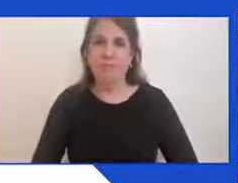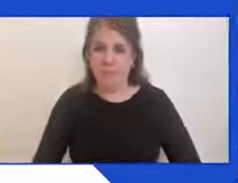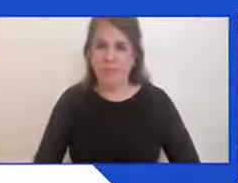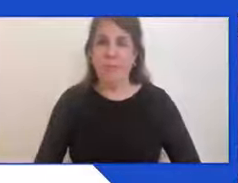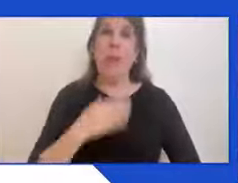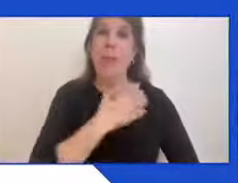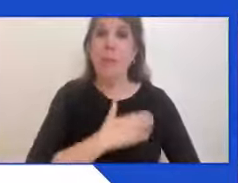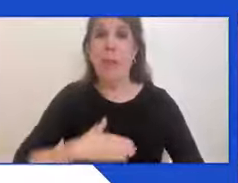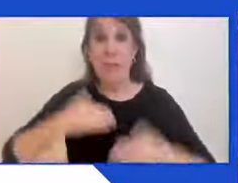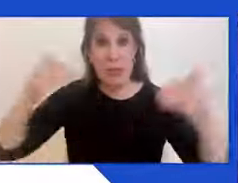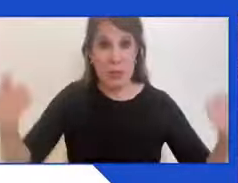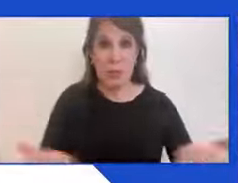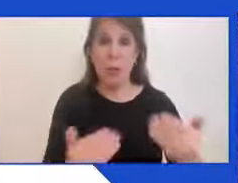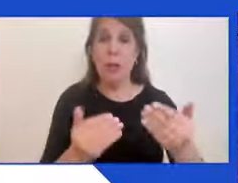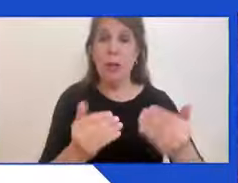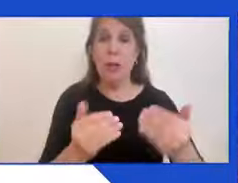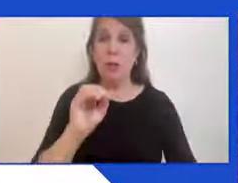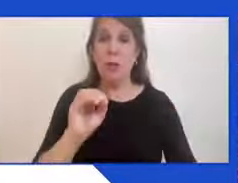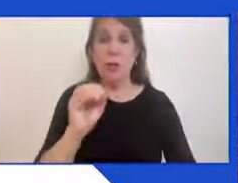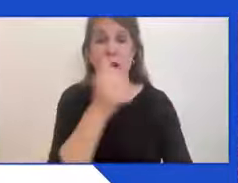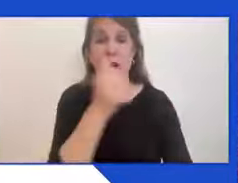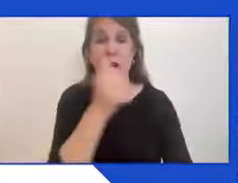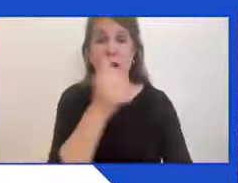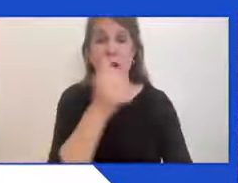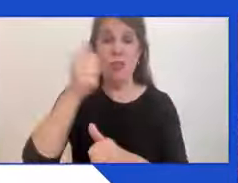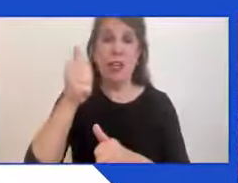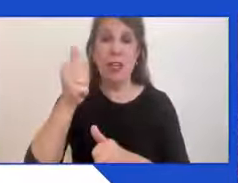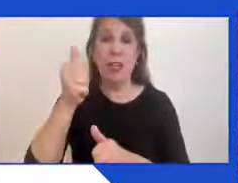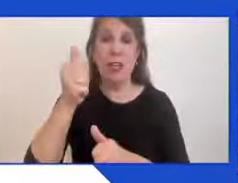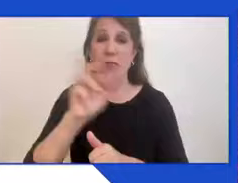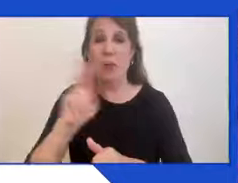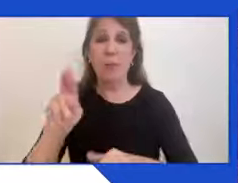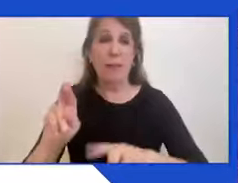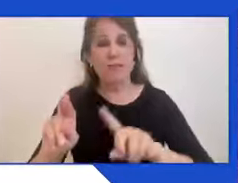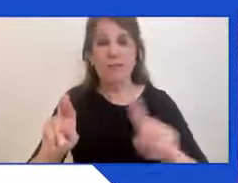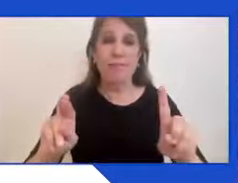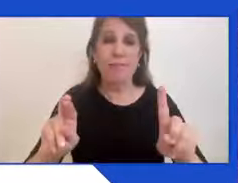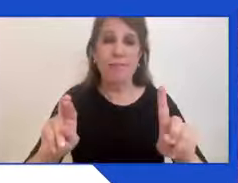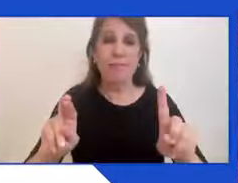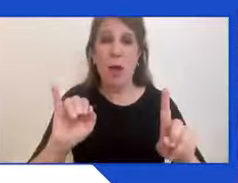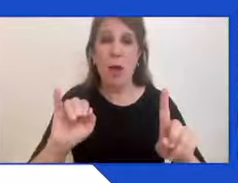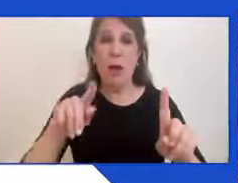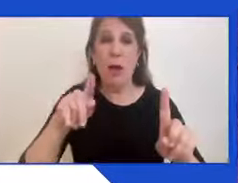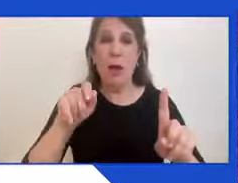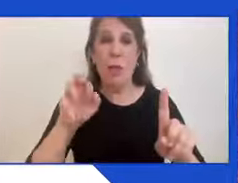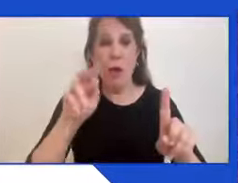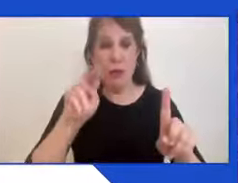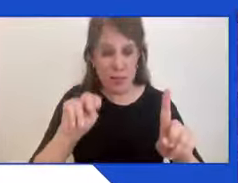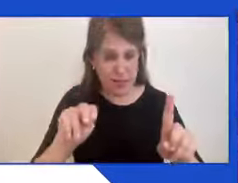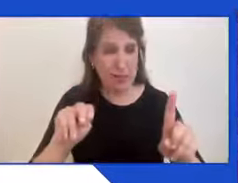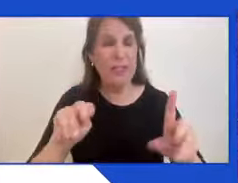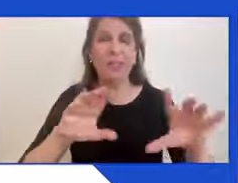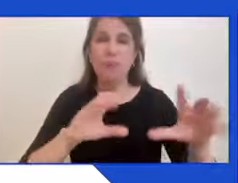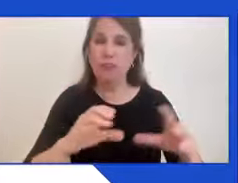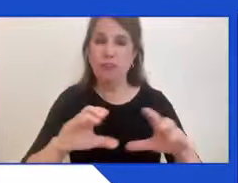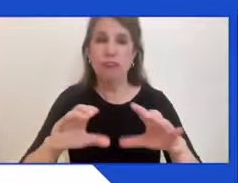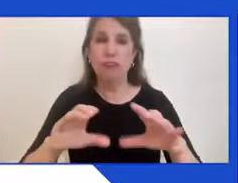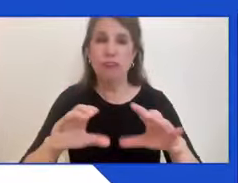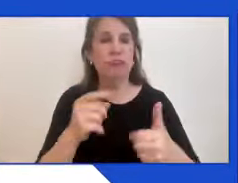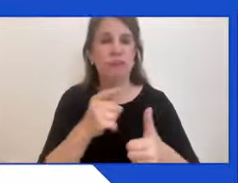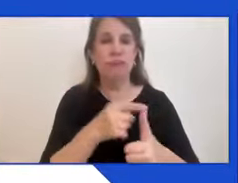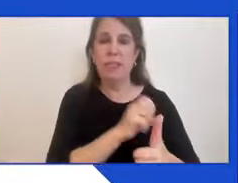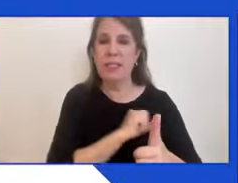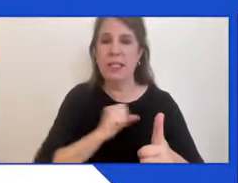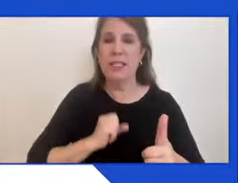Welcome the co-chairs of the Bipartisan Congressional Caucus to Combat Antisemitism, Senator Jackie Rosen,